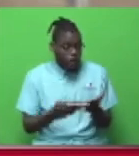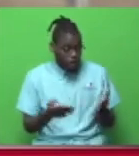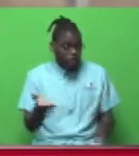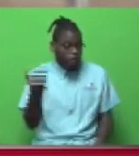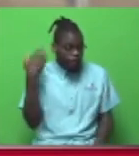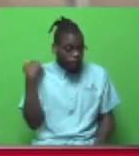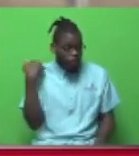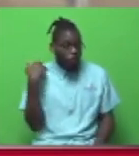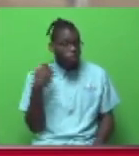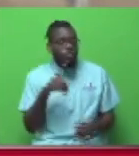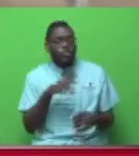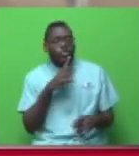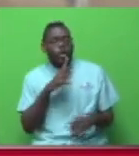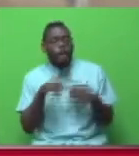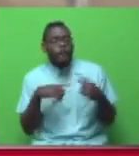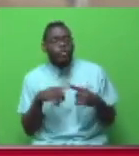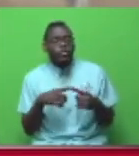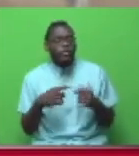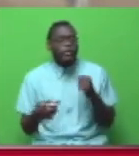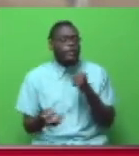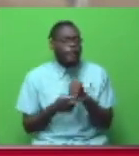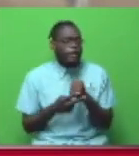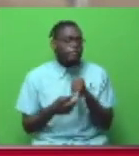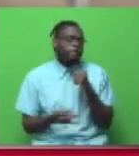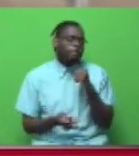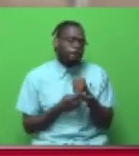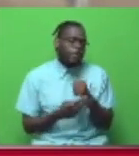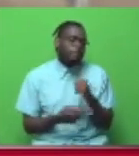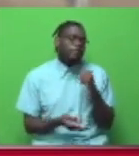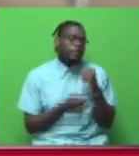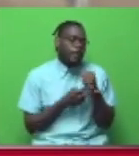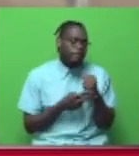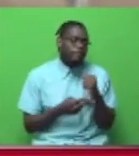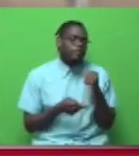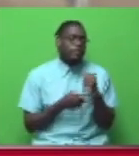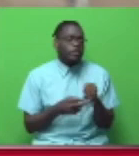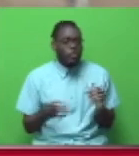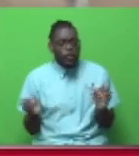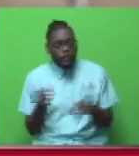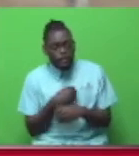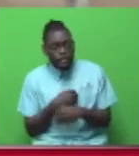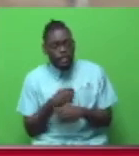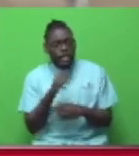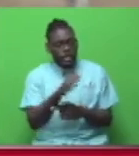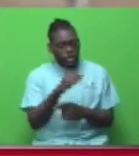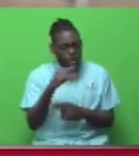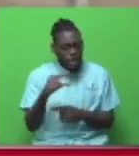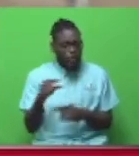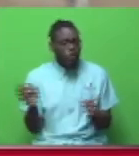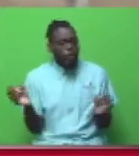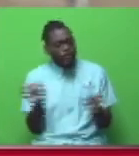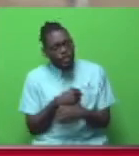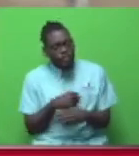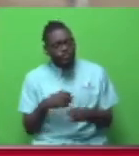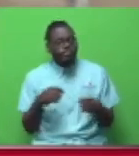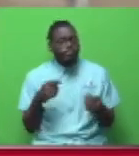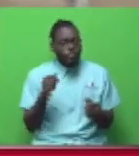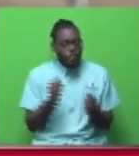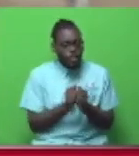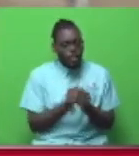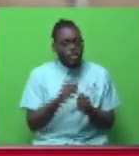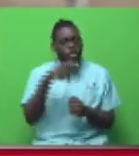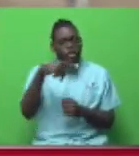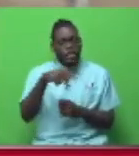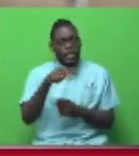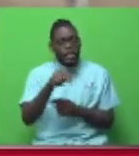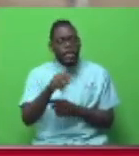of savings that took place in the office of the Attorney General under a PNM-led